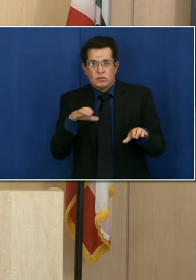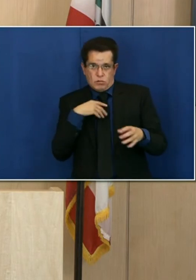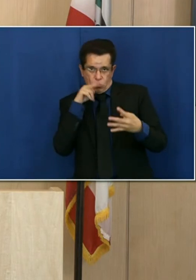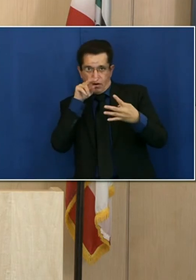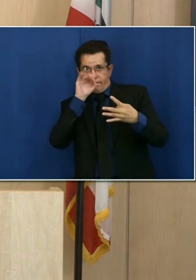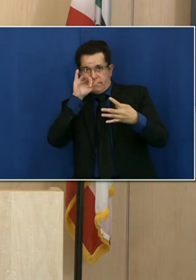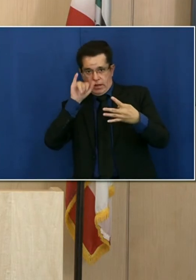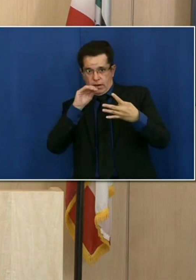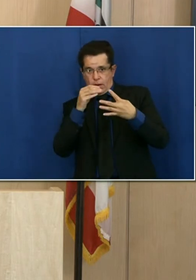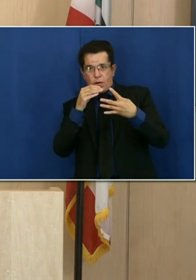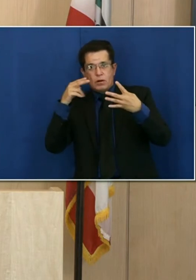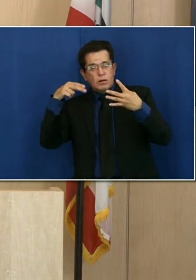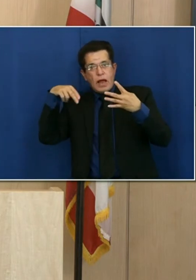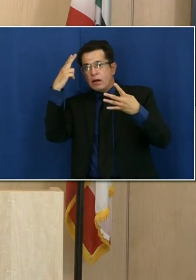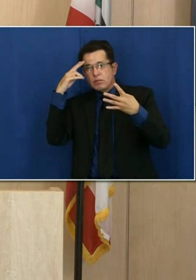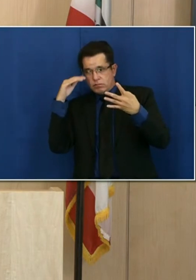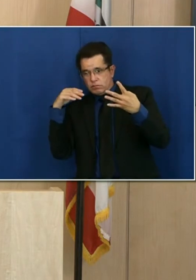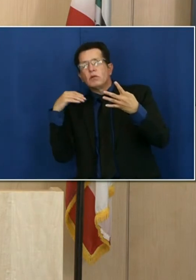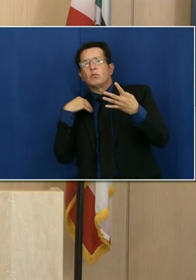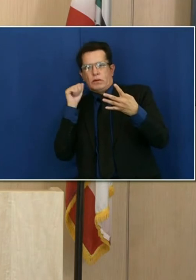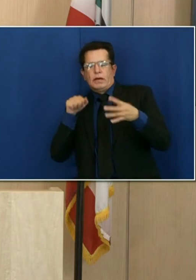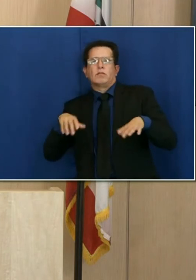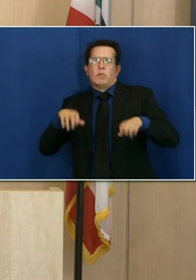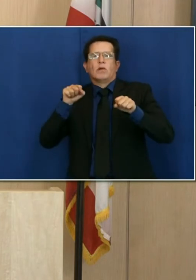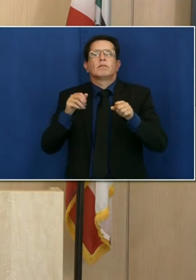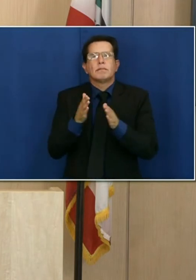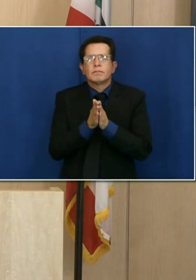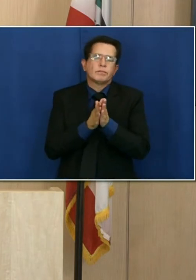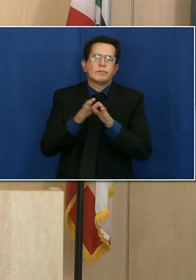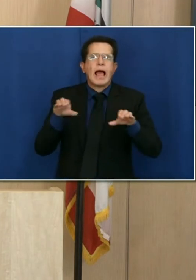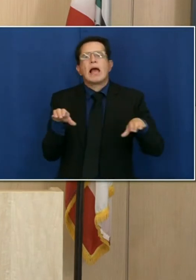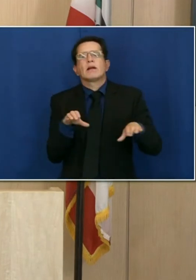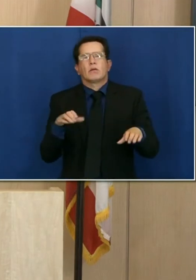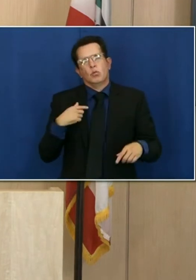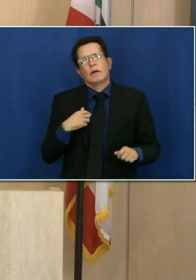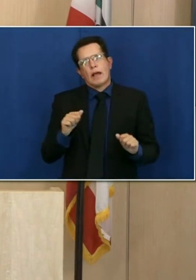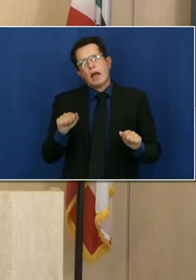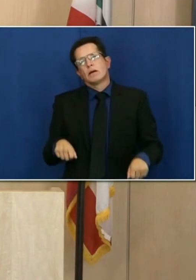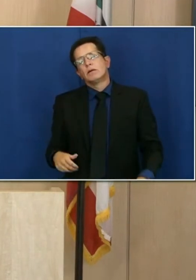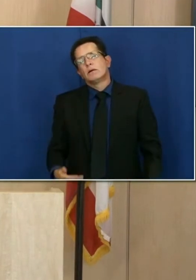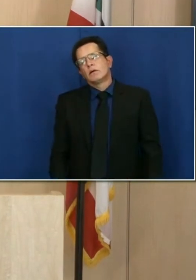those triggers go below the threshold that we've identified. Thank you.